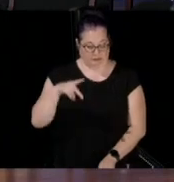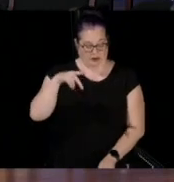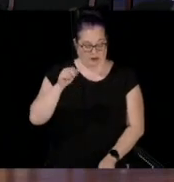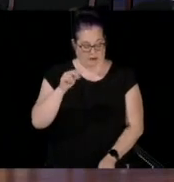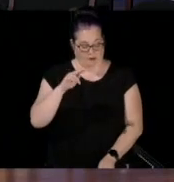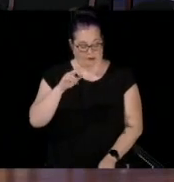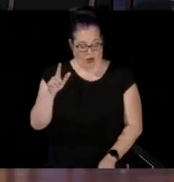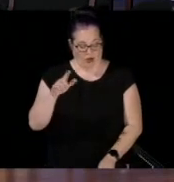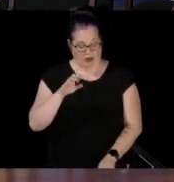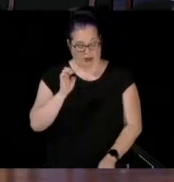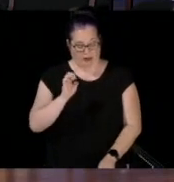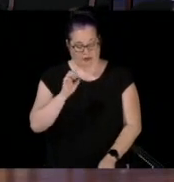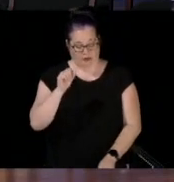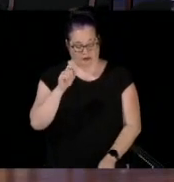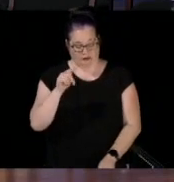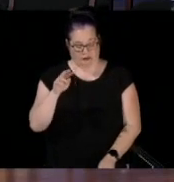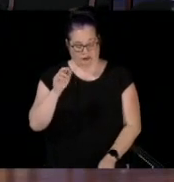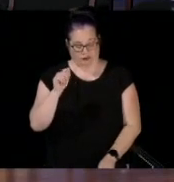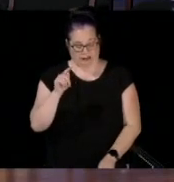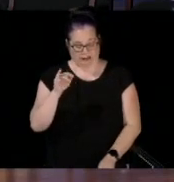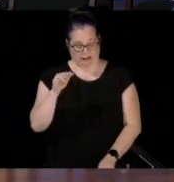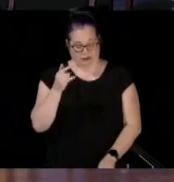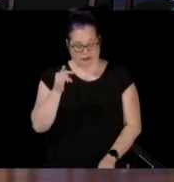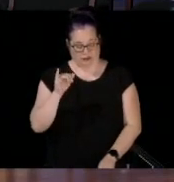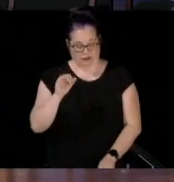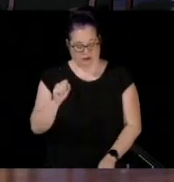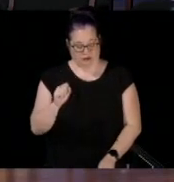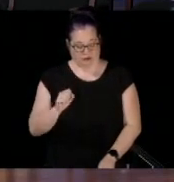Paul Edwin Strategis.